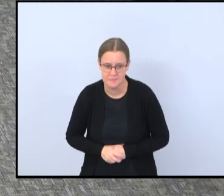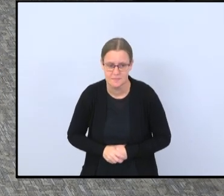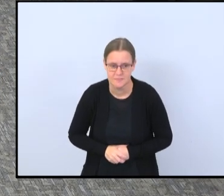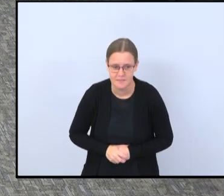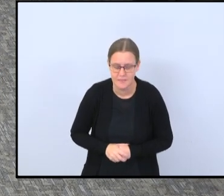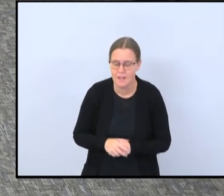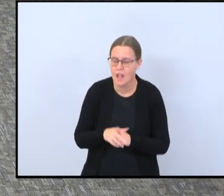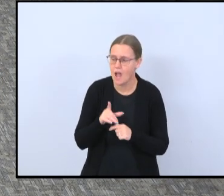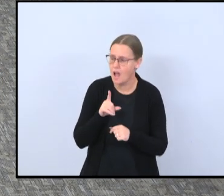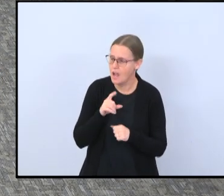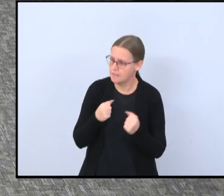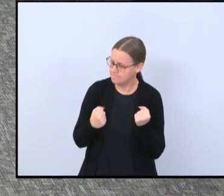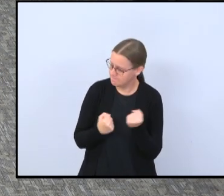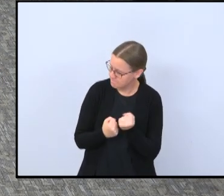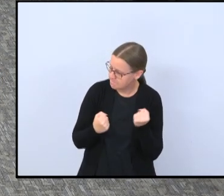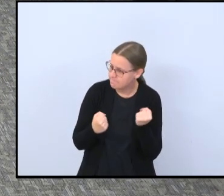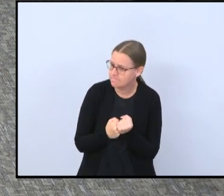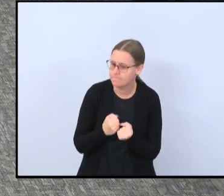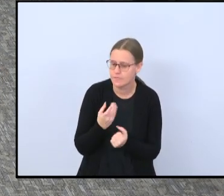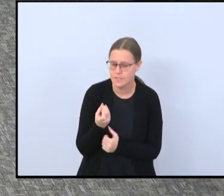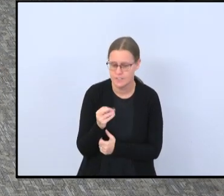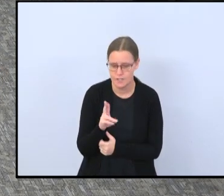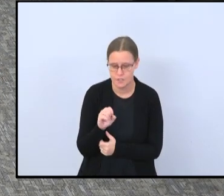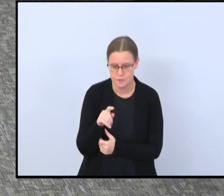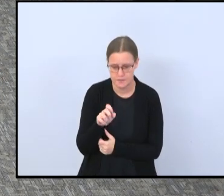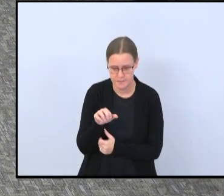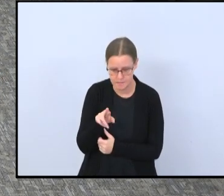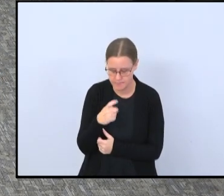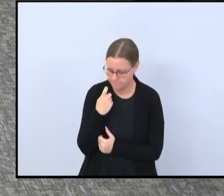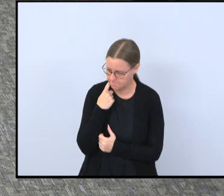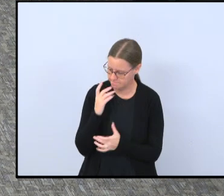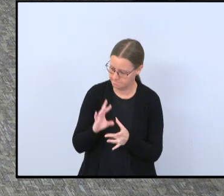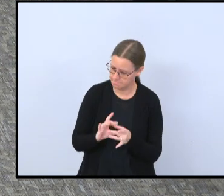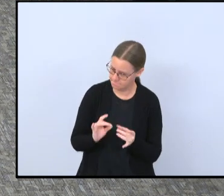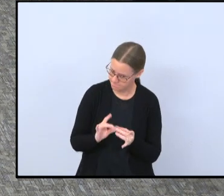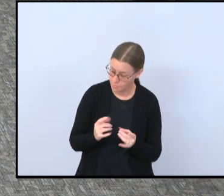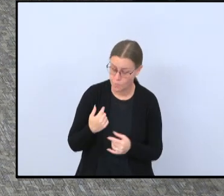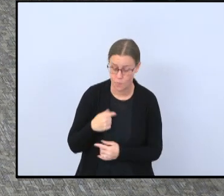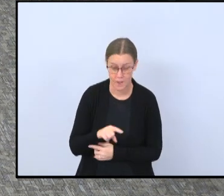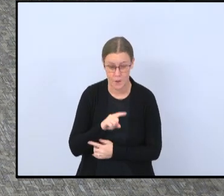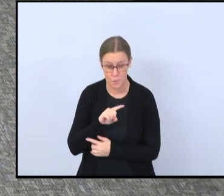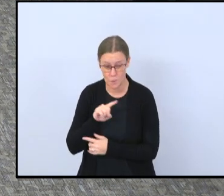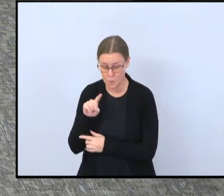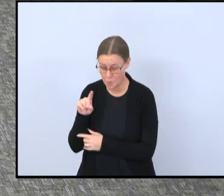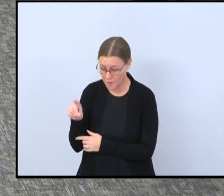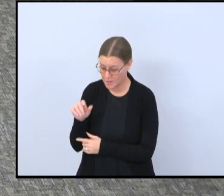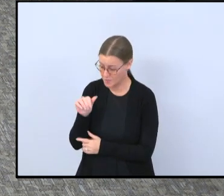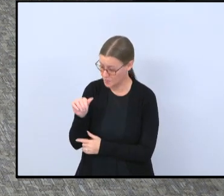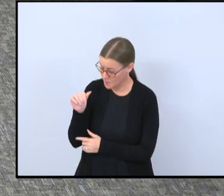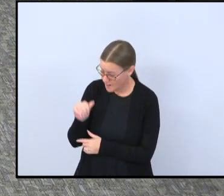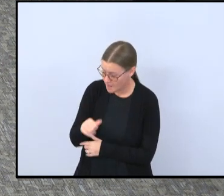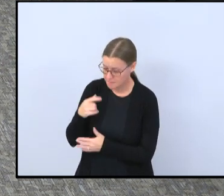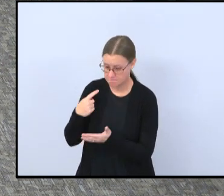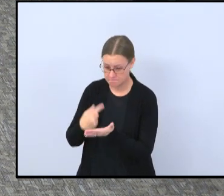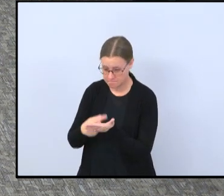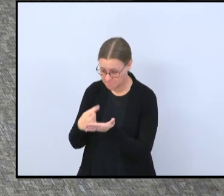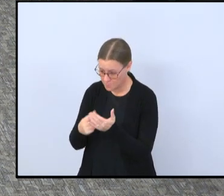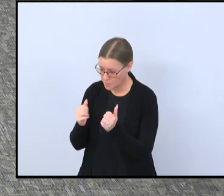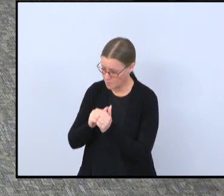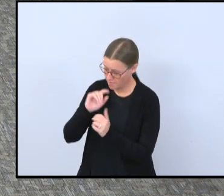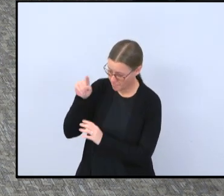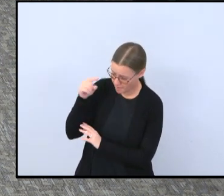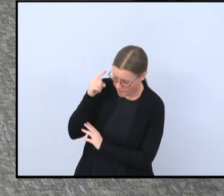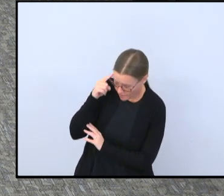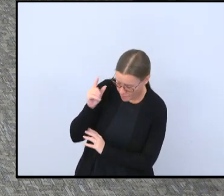Firmly support what Dr. Spicer said. We have been at the Capitol talking to legislators,